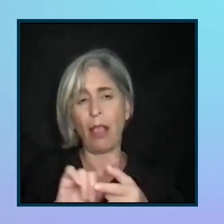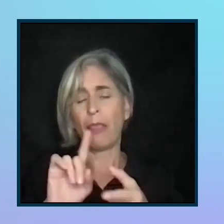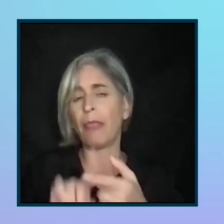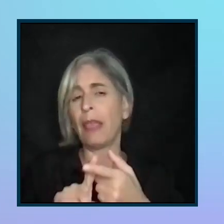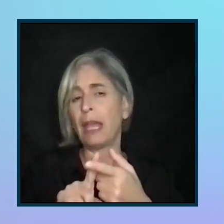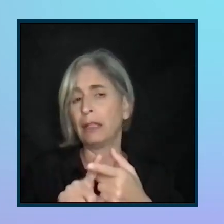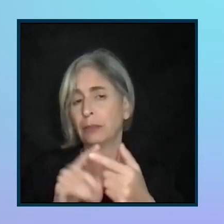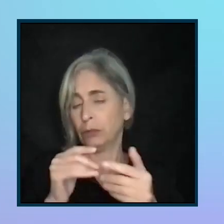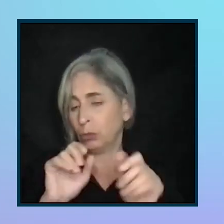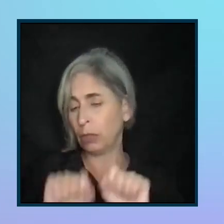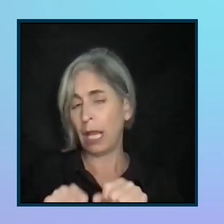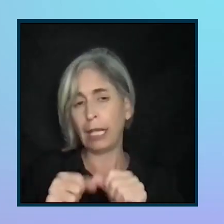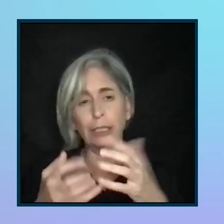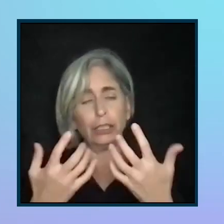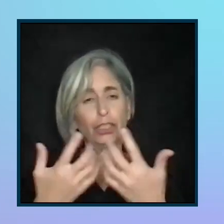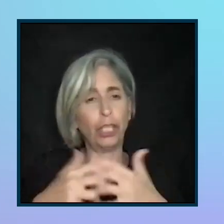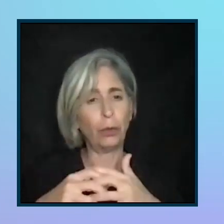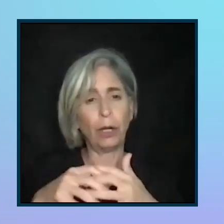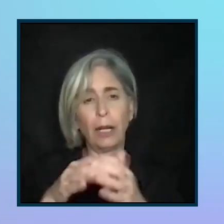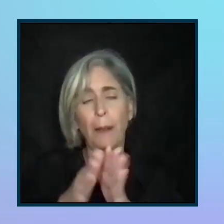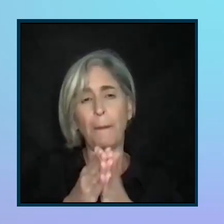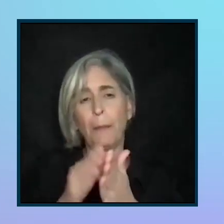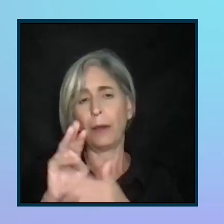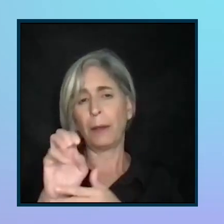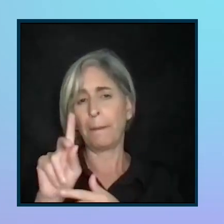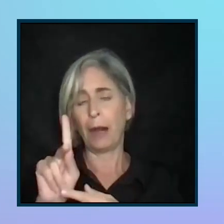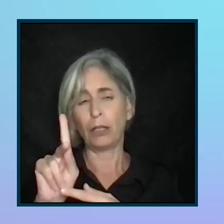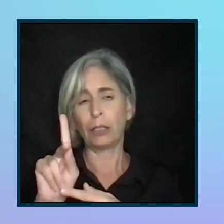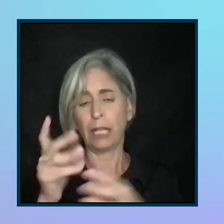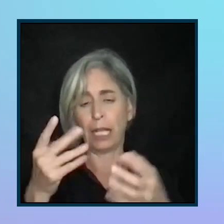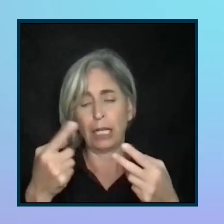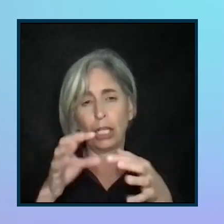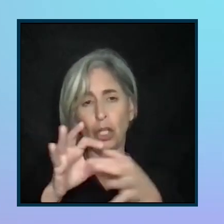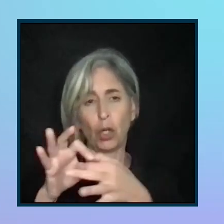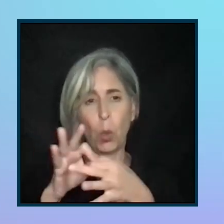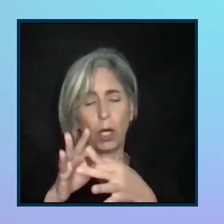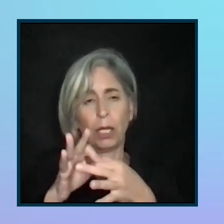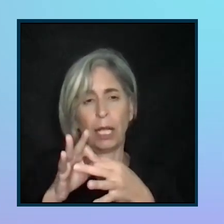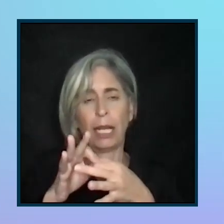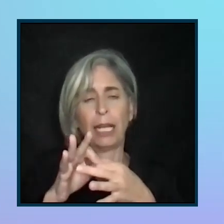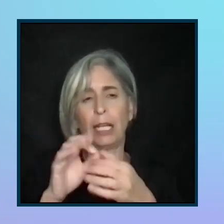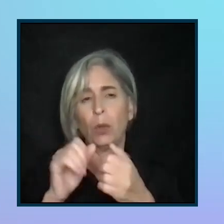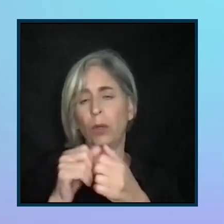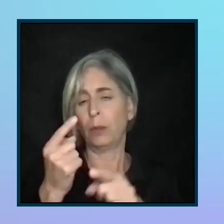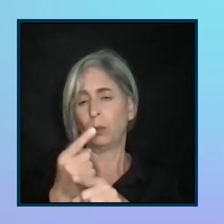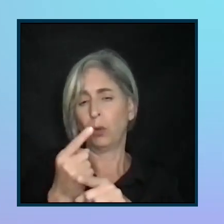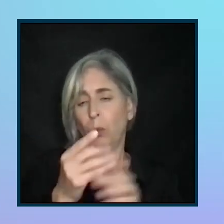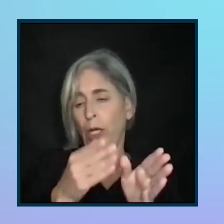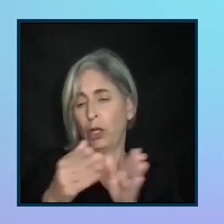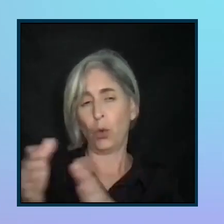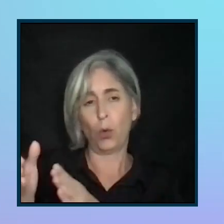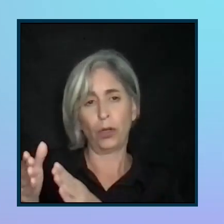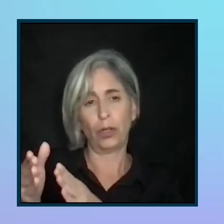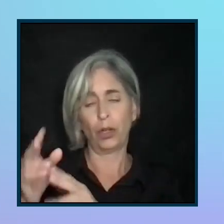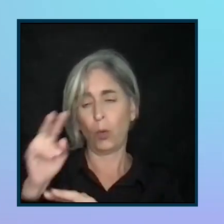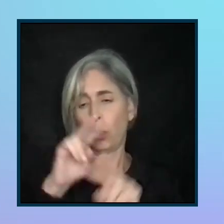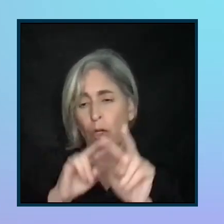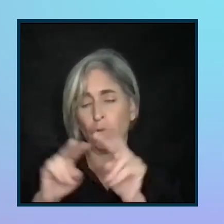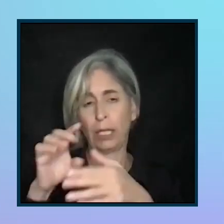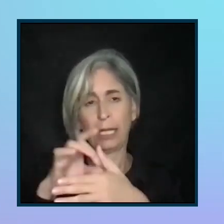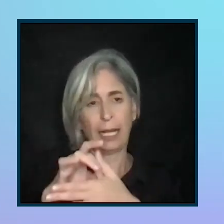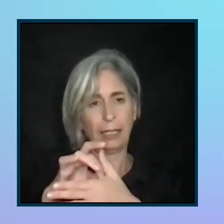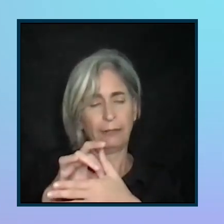there, you're able to generate bookmarks and be able to correlate that those bookmarks are following in the appropriate order as you're looking at the